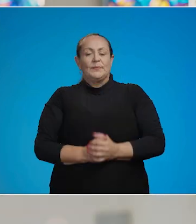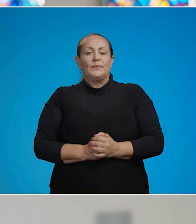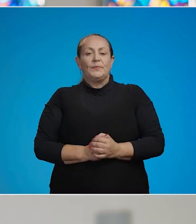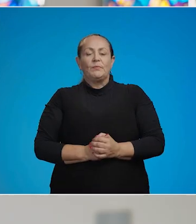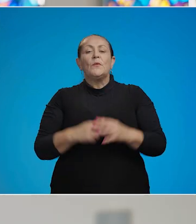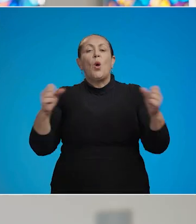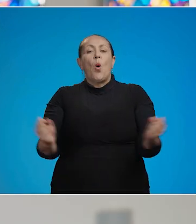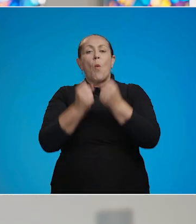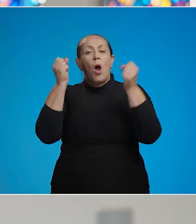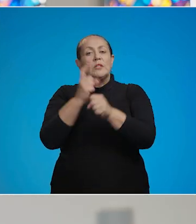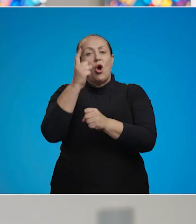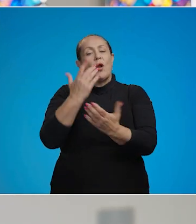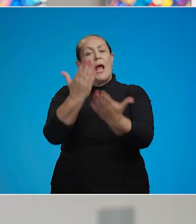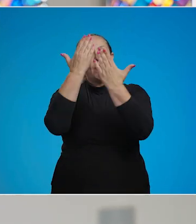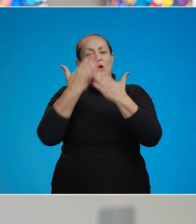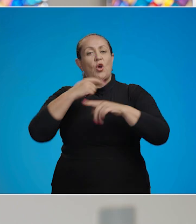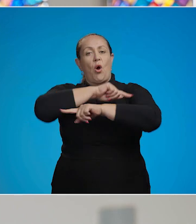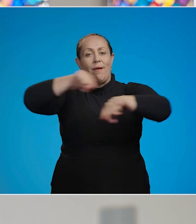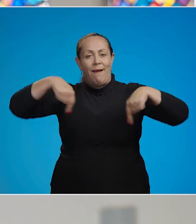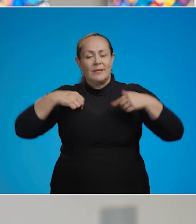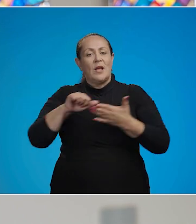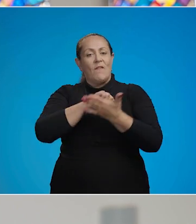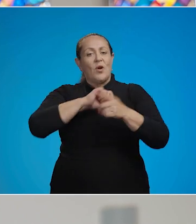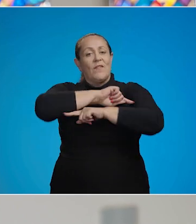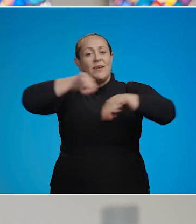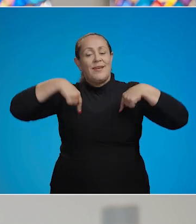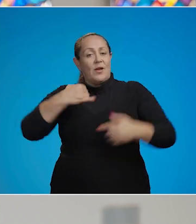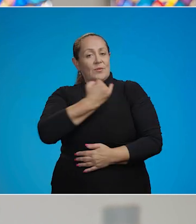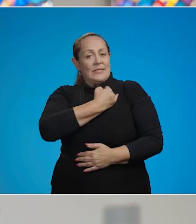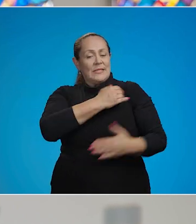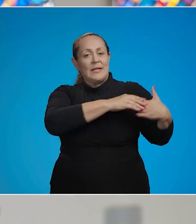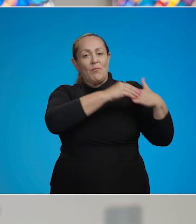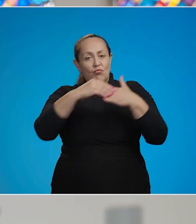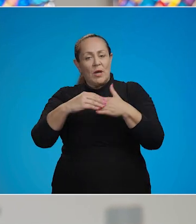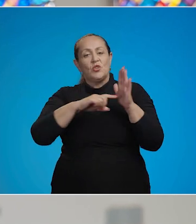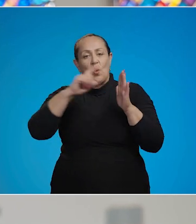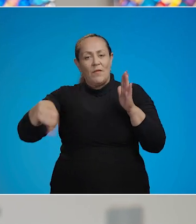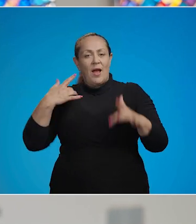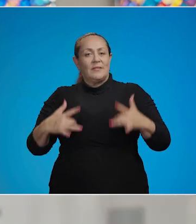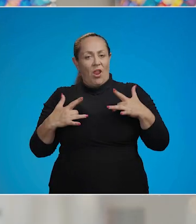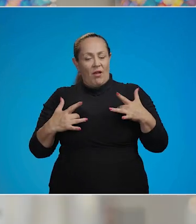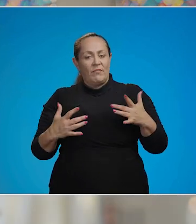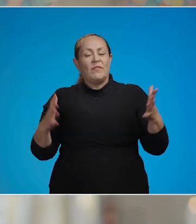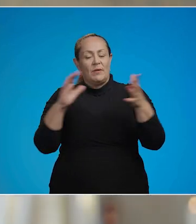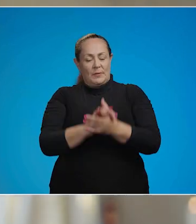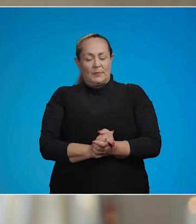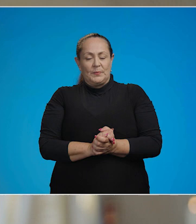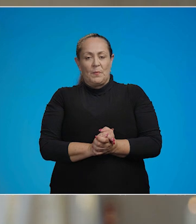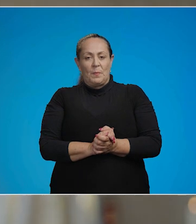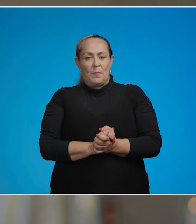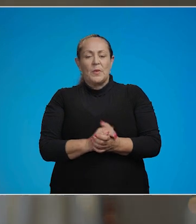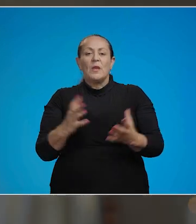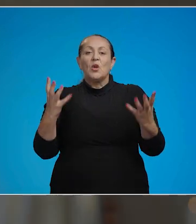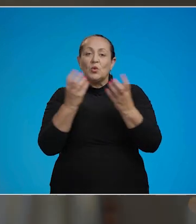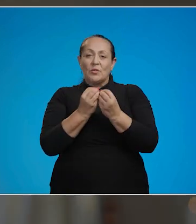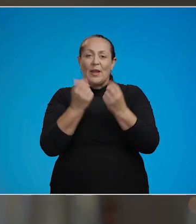mercy. And may Almighty God have mercy on us. Forgive us our sins and bring us to everlasting life. Amen. And together we cry